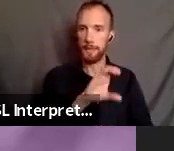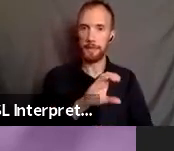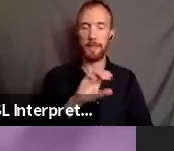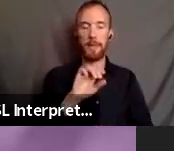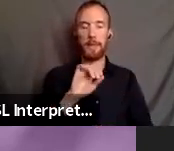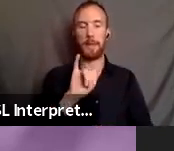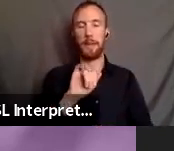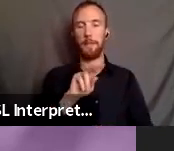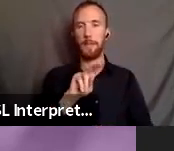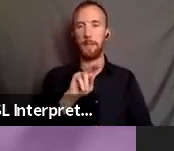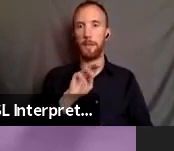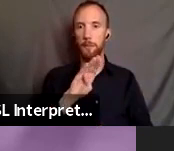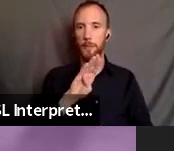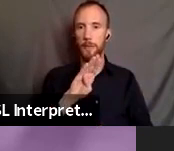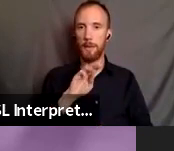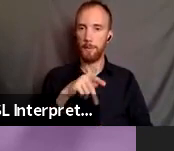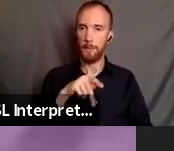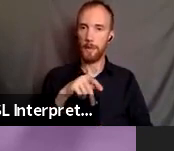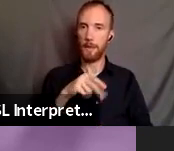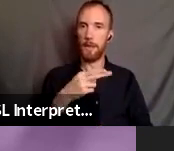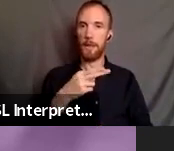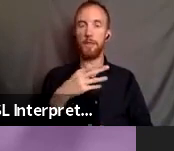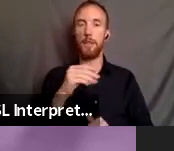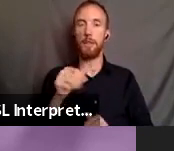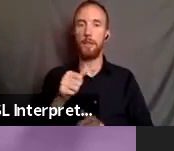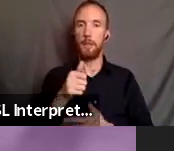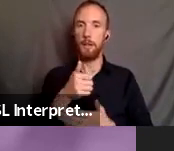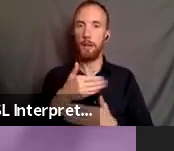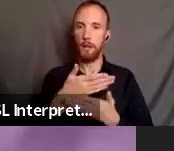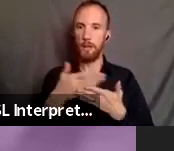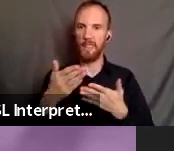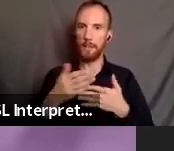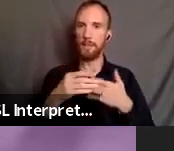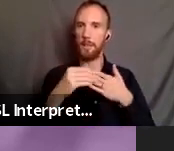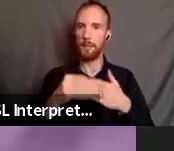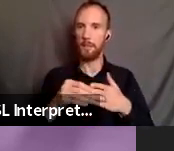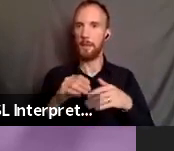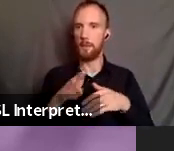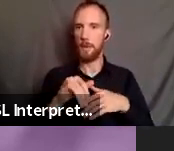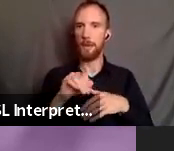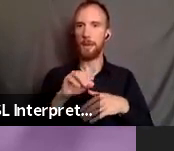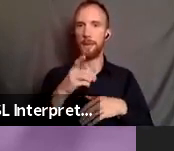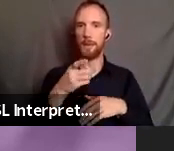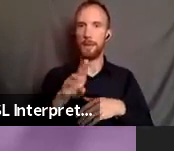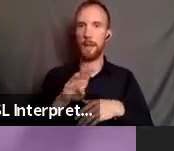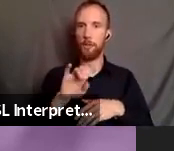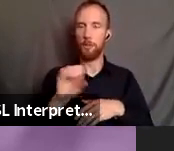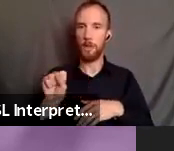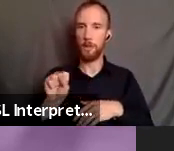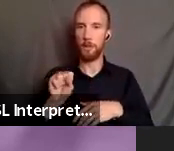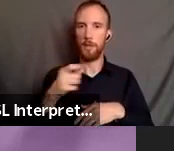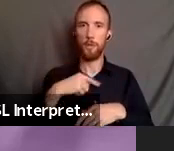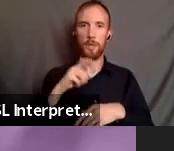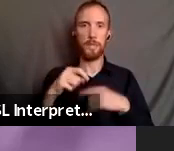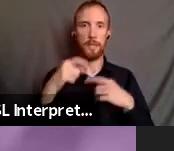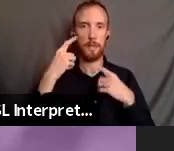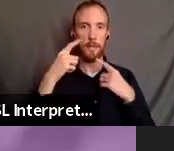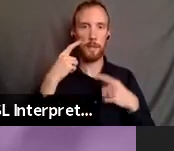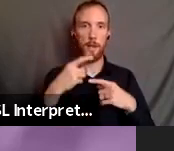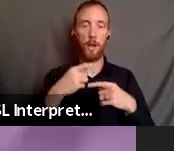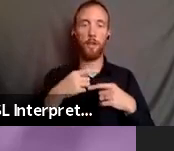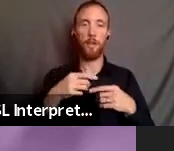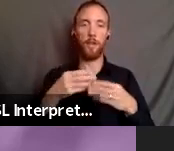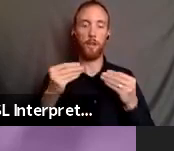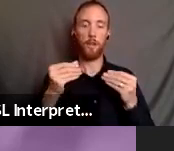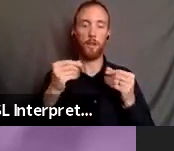implemented in conjunction with our office of health and wellness led by dr fox these include the issuance of cloth face coverings for all of our staff